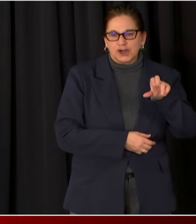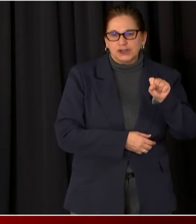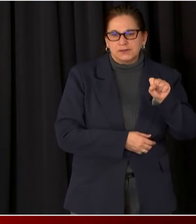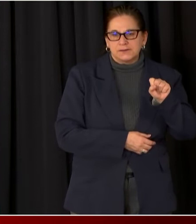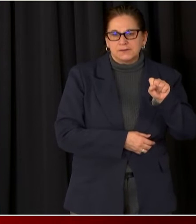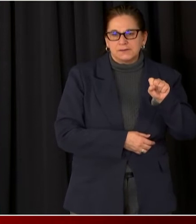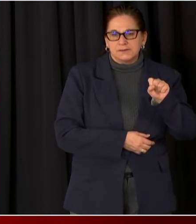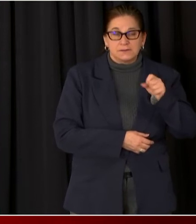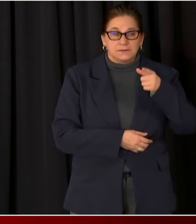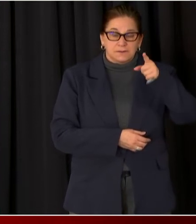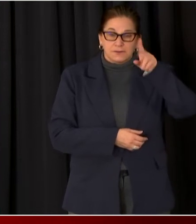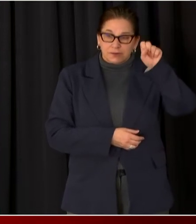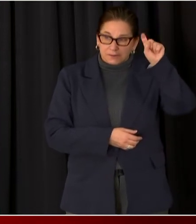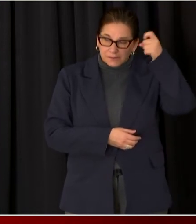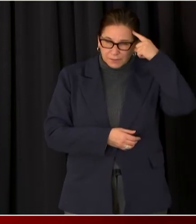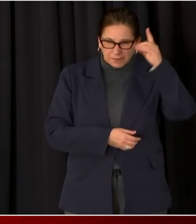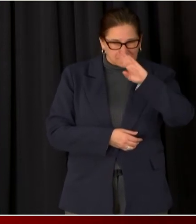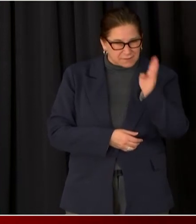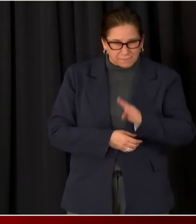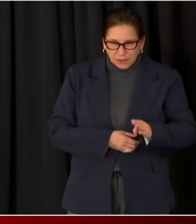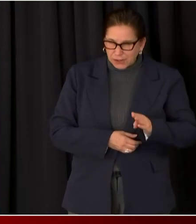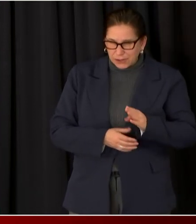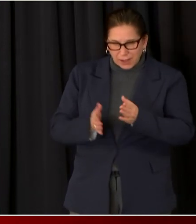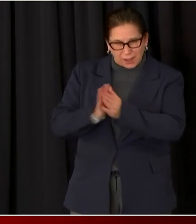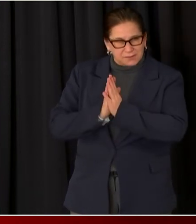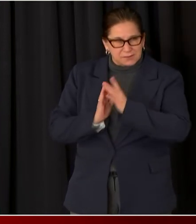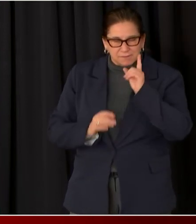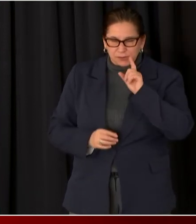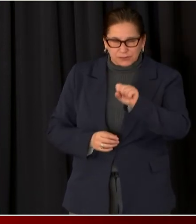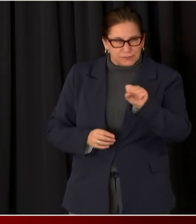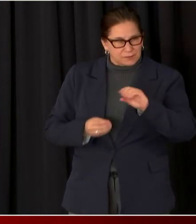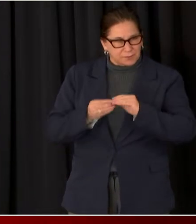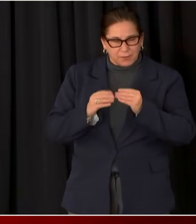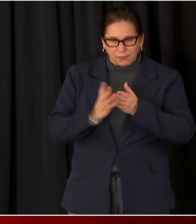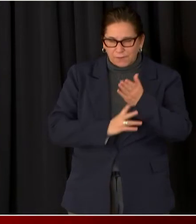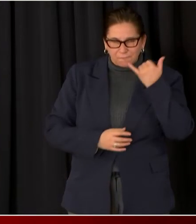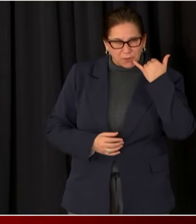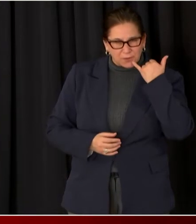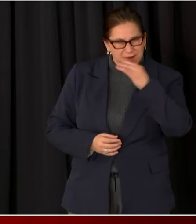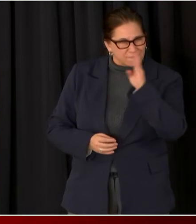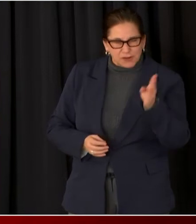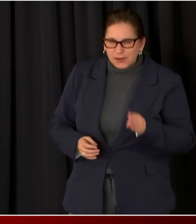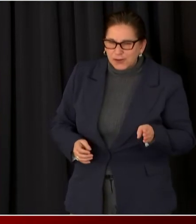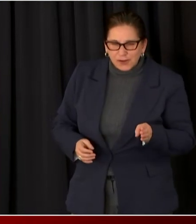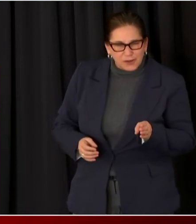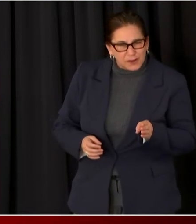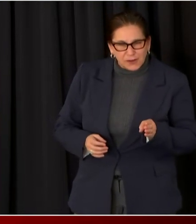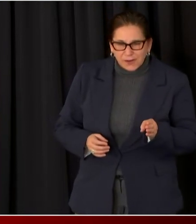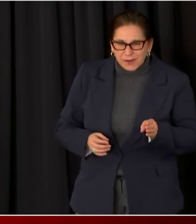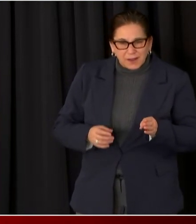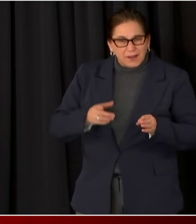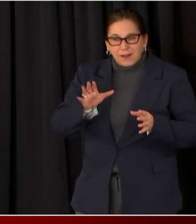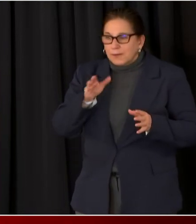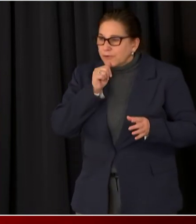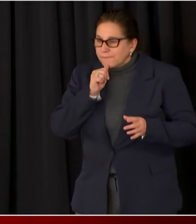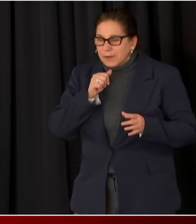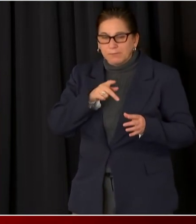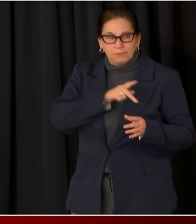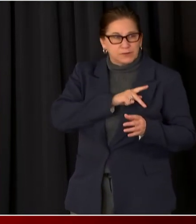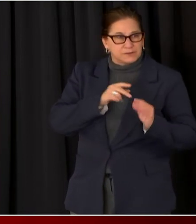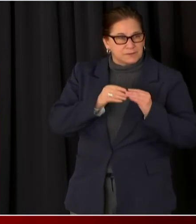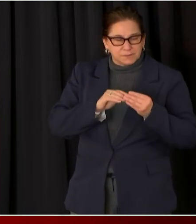numbers. It does not typically contact citizens or residents by phone or by email and ask for